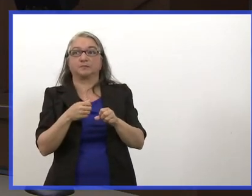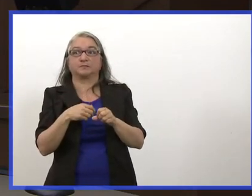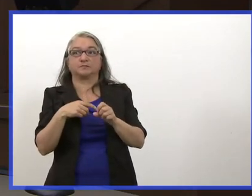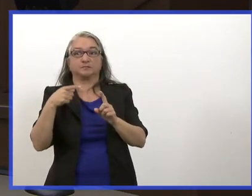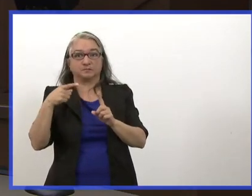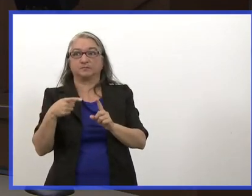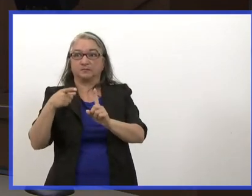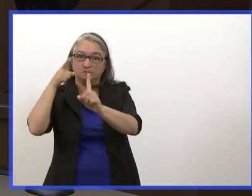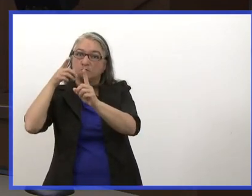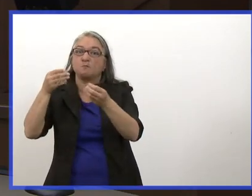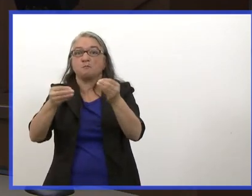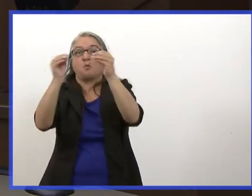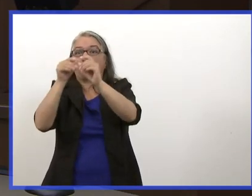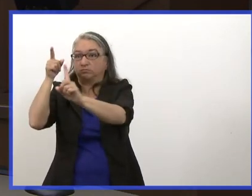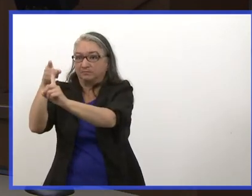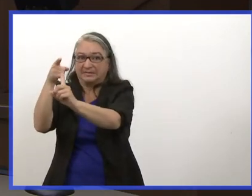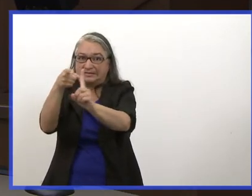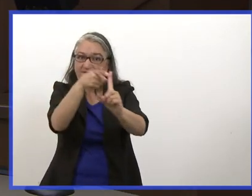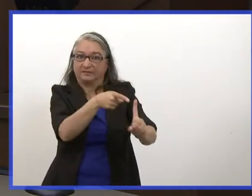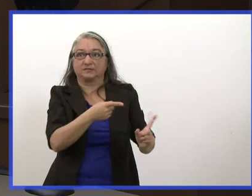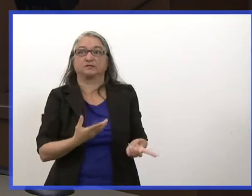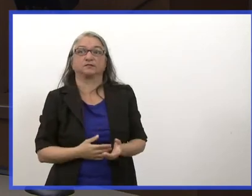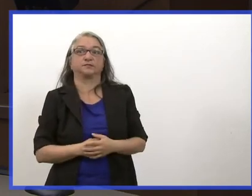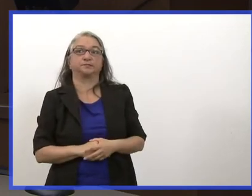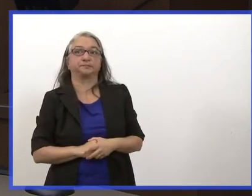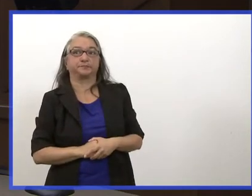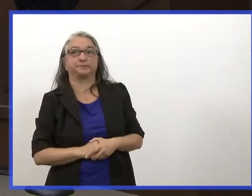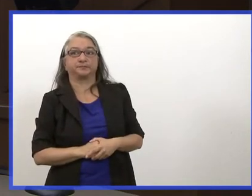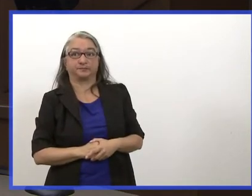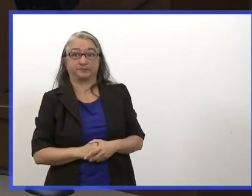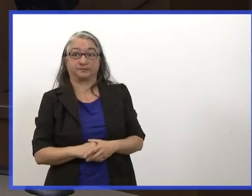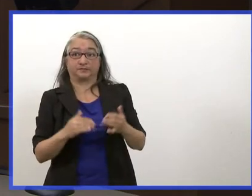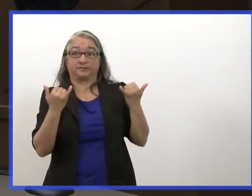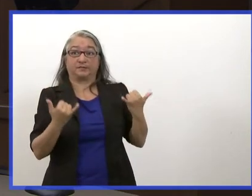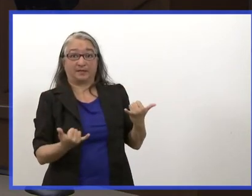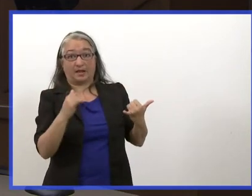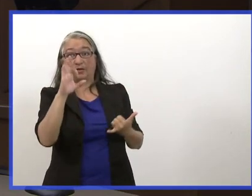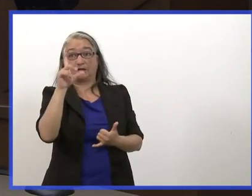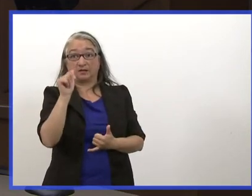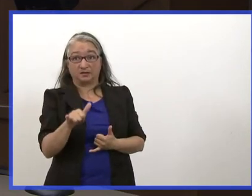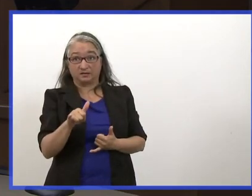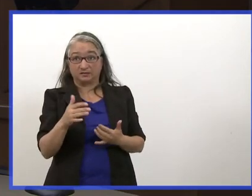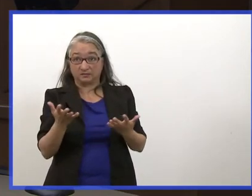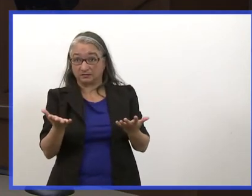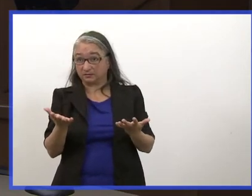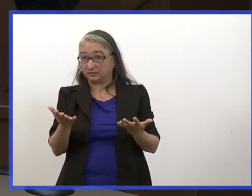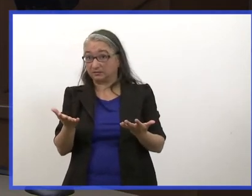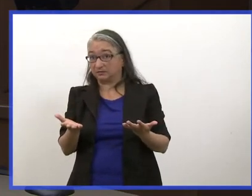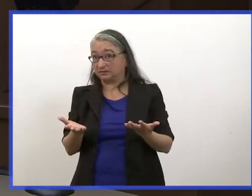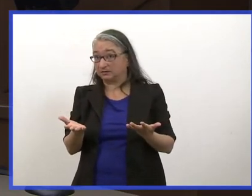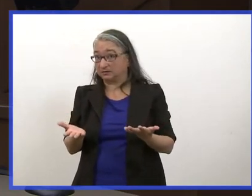Okay, we'll call on Clay for his second question. Are you there, Clay?